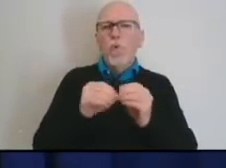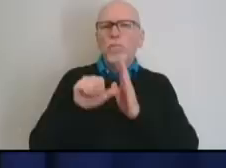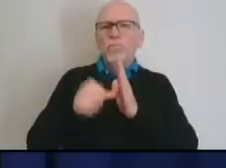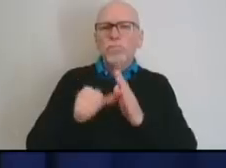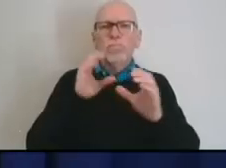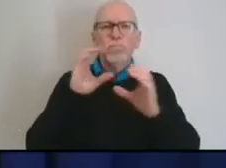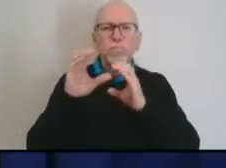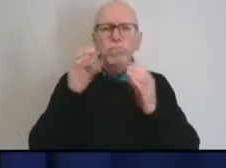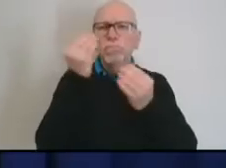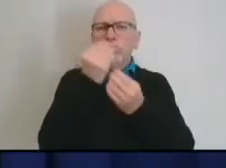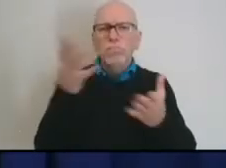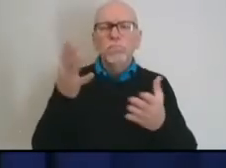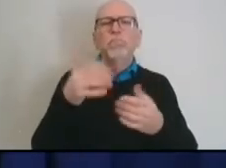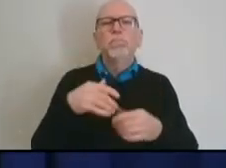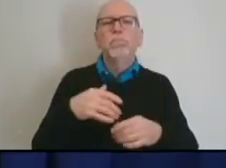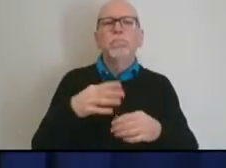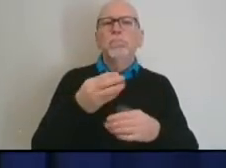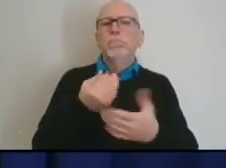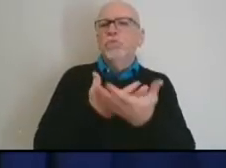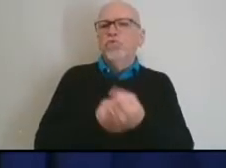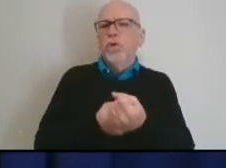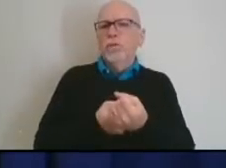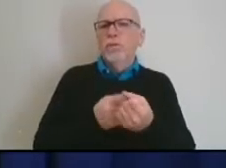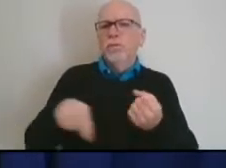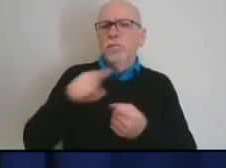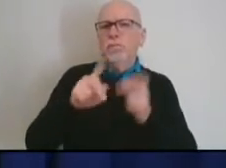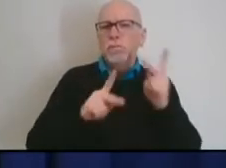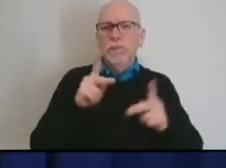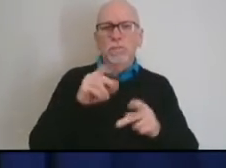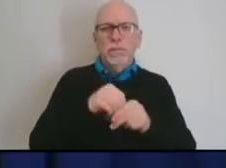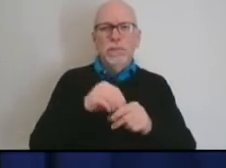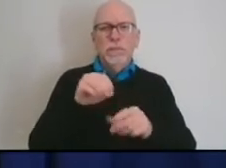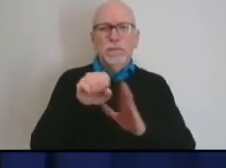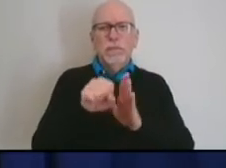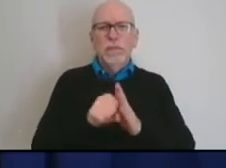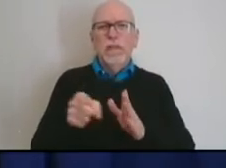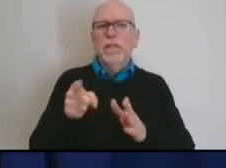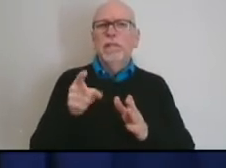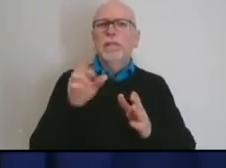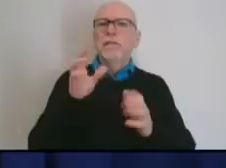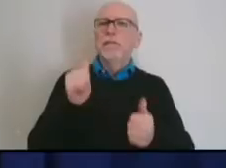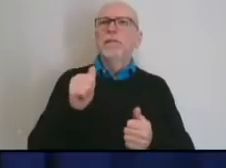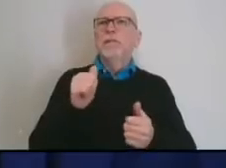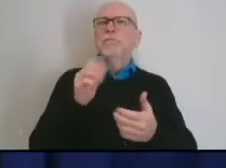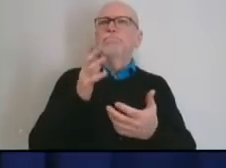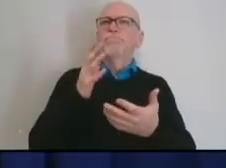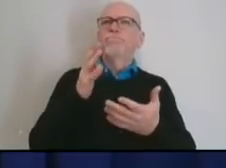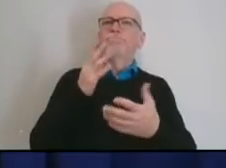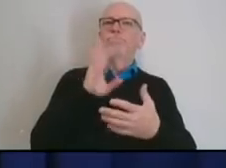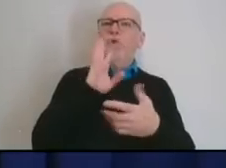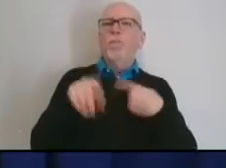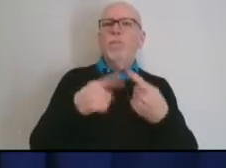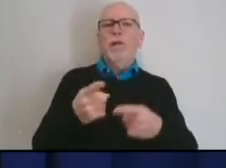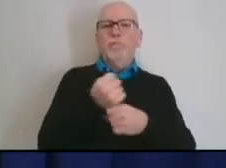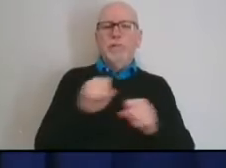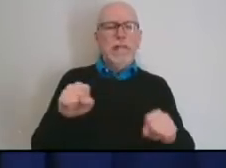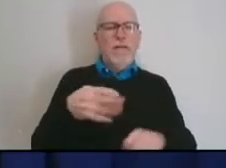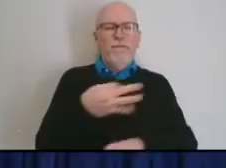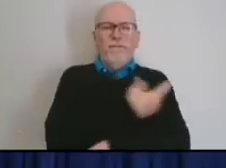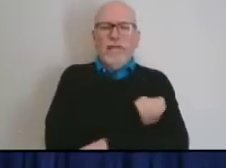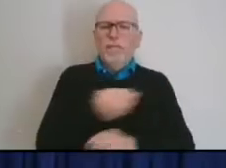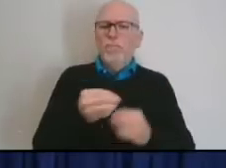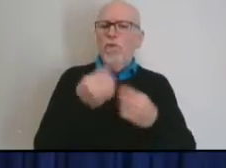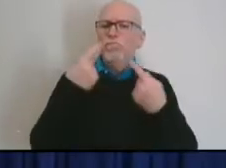efforts and the trusted individuals across the state speaking up for the efficacy and safety of the virus, we'll see more uptake in these